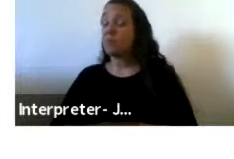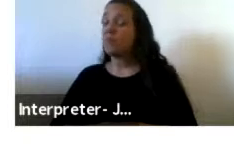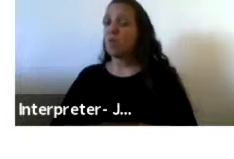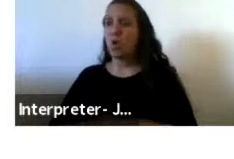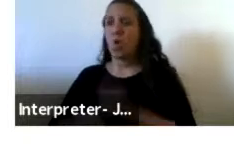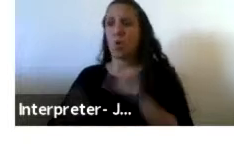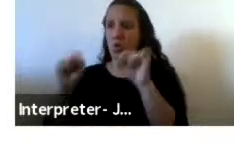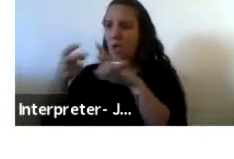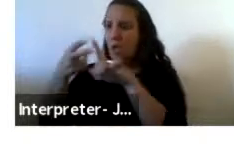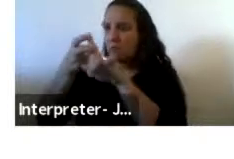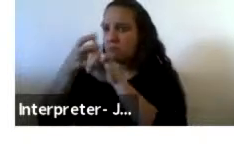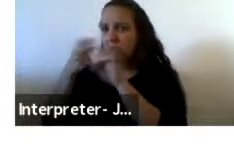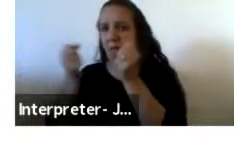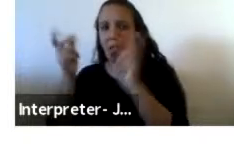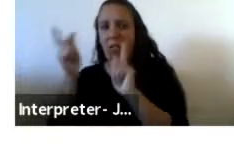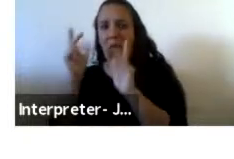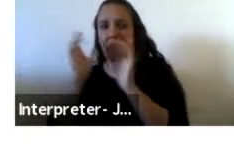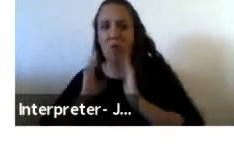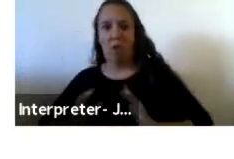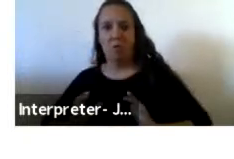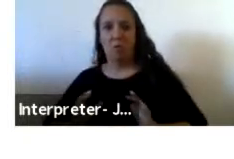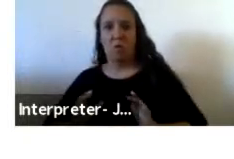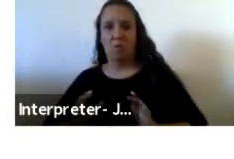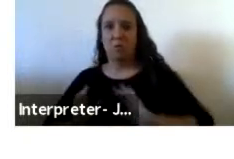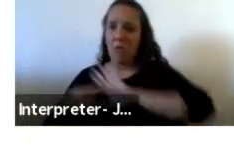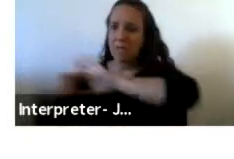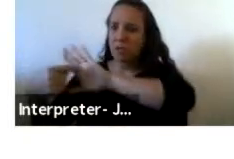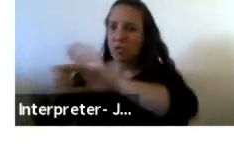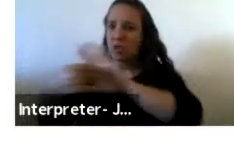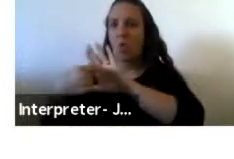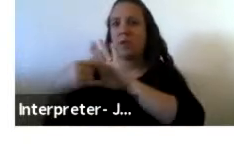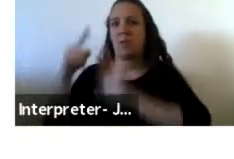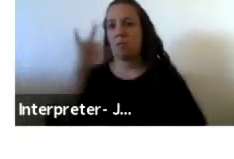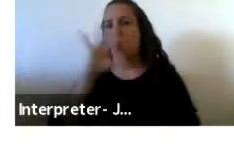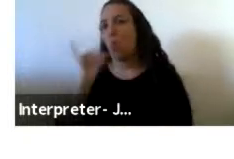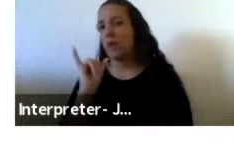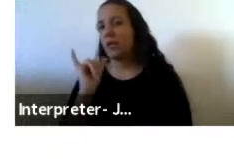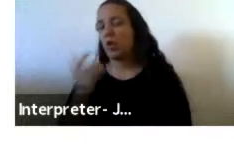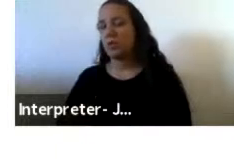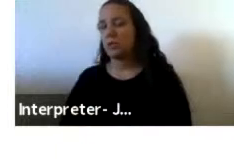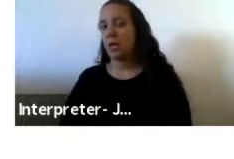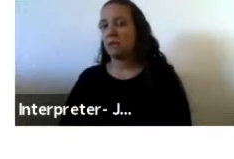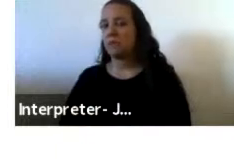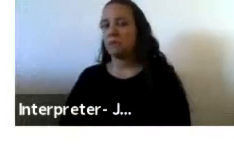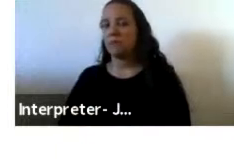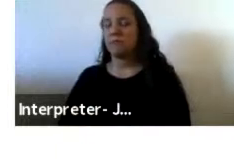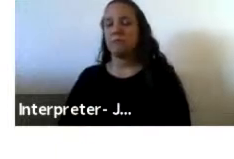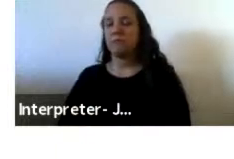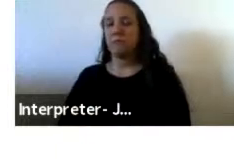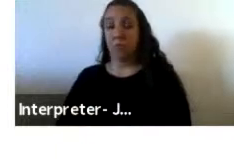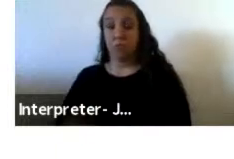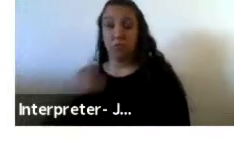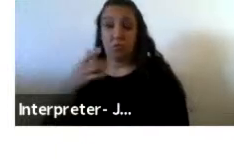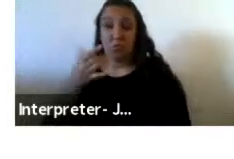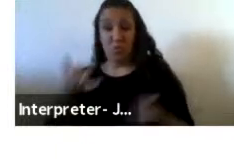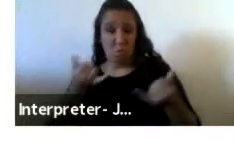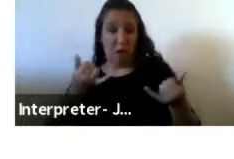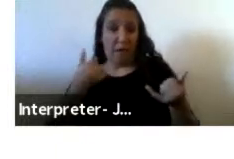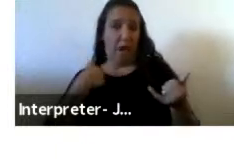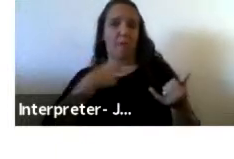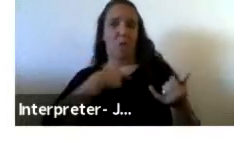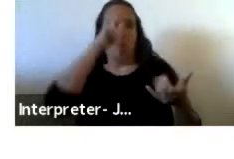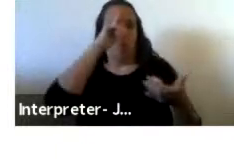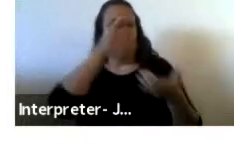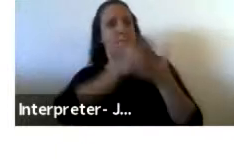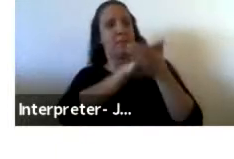into your home. I know that in this day and age, when it comes to a brand, when we believe in that brand, we take ownership